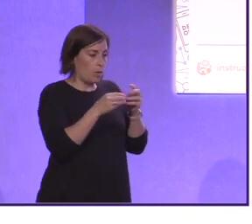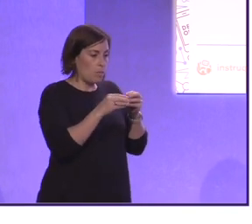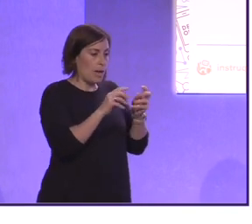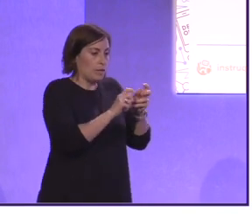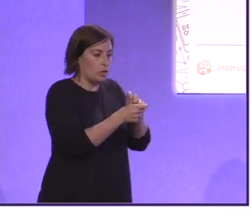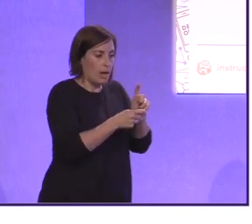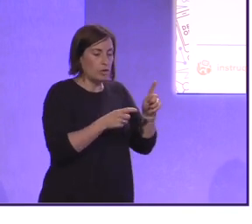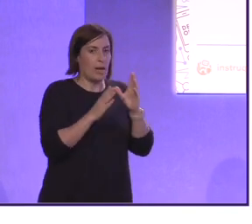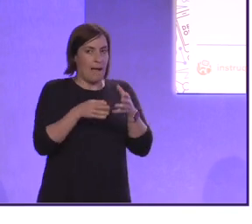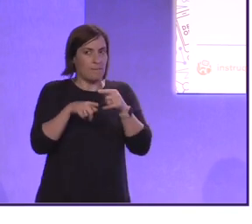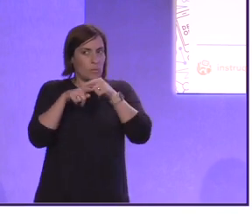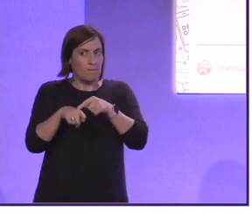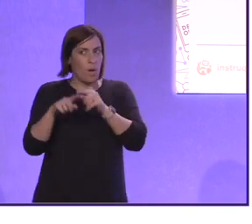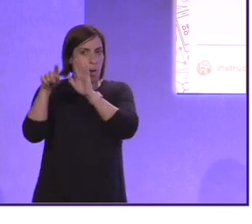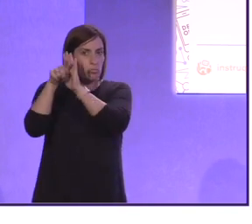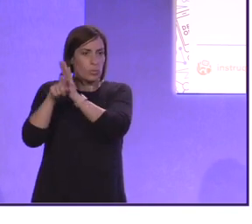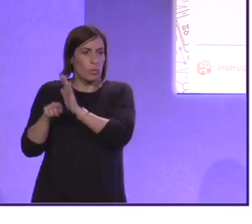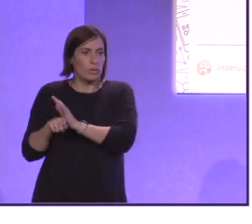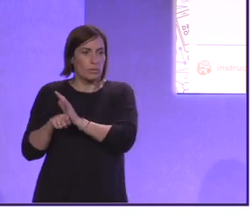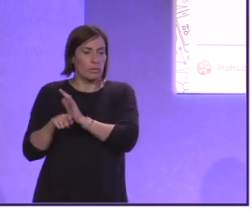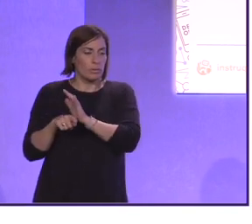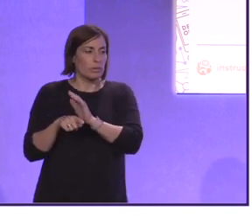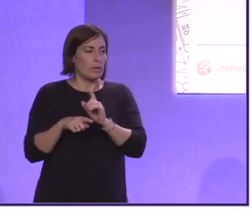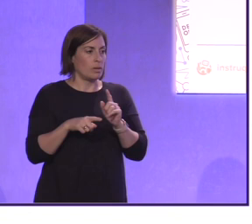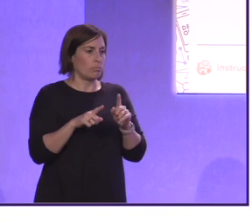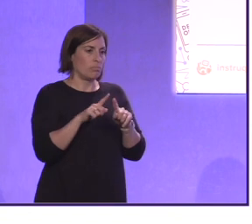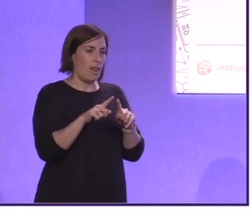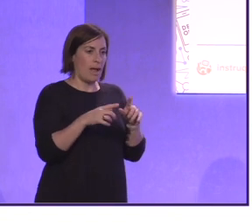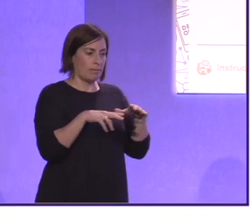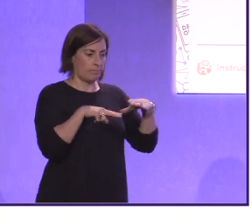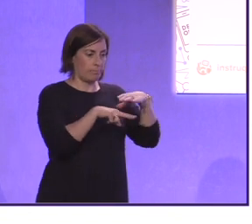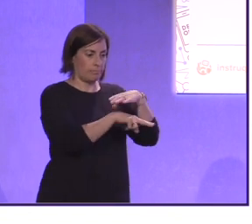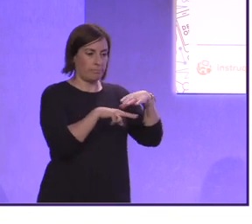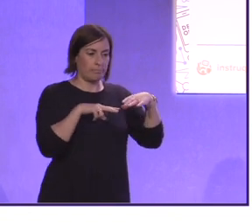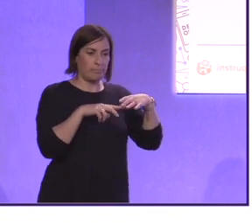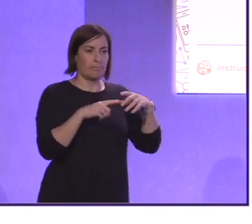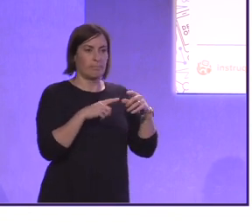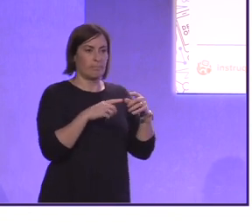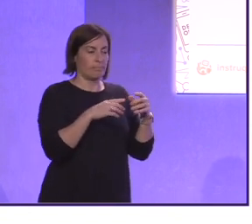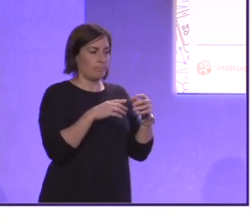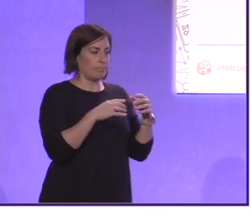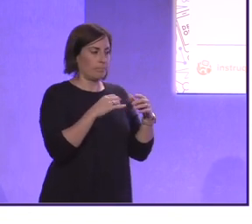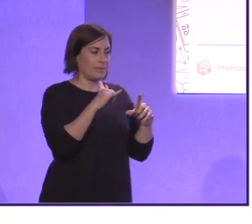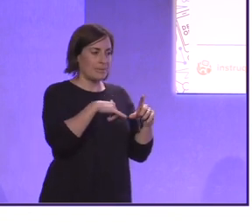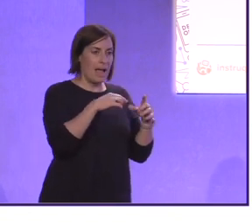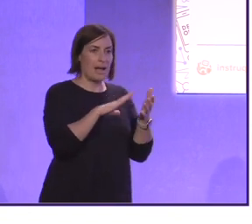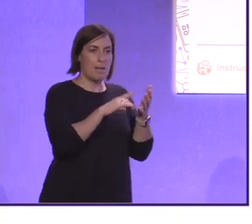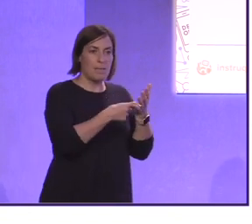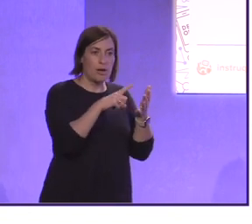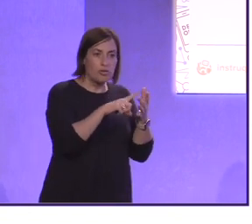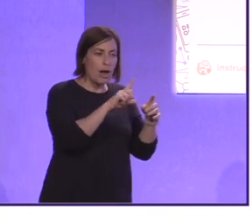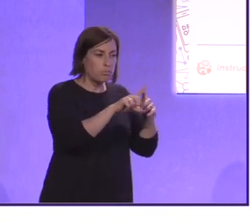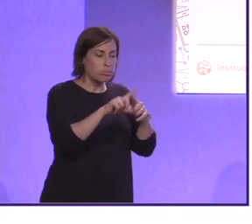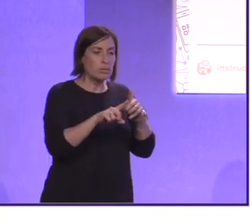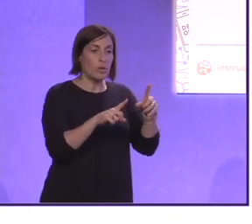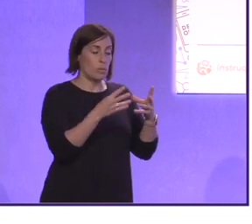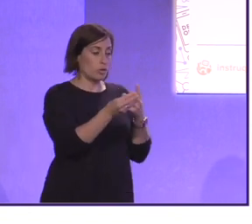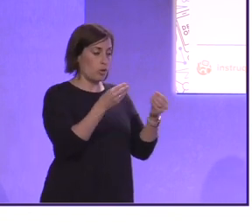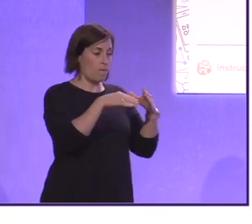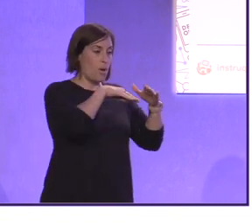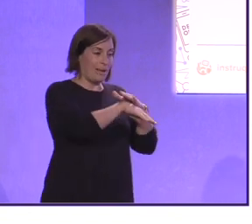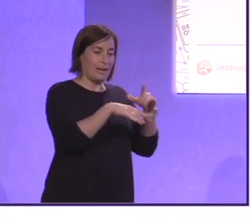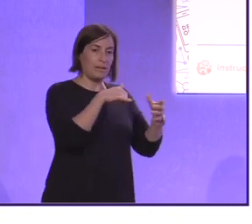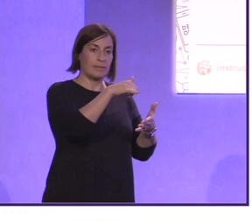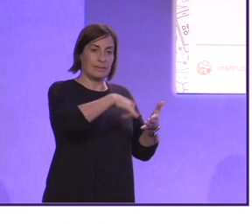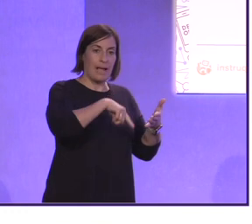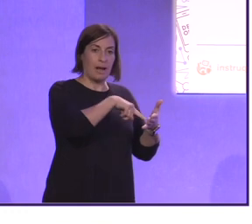so we're talking here software for CT scanners, MRI scanners, and these kind of things. Whenever they were making changes to the software, then they had to create these